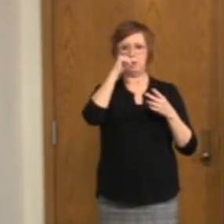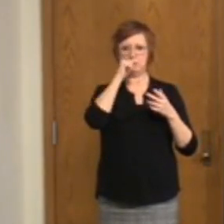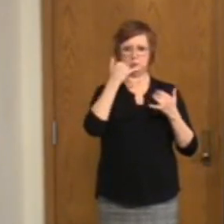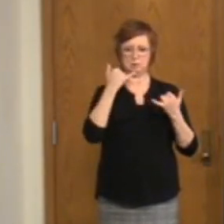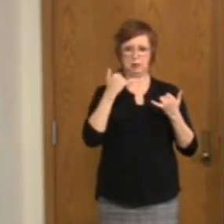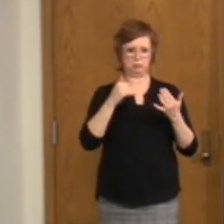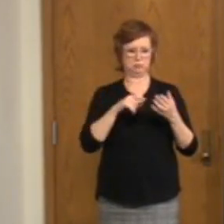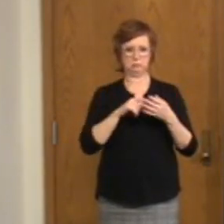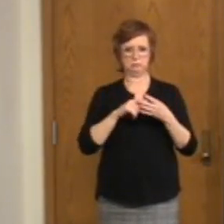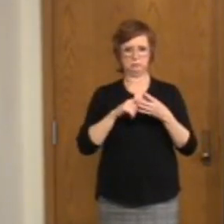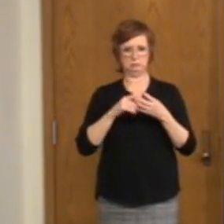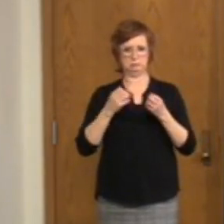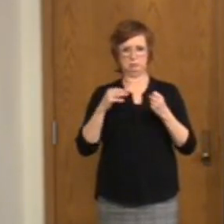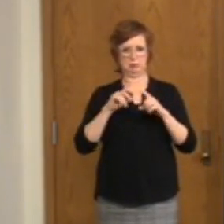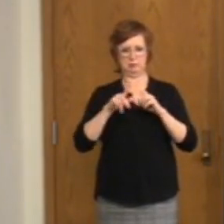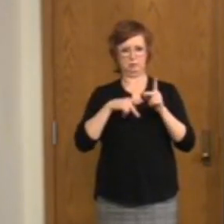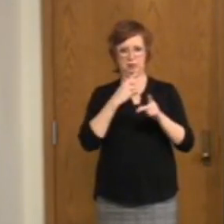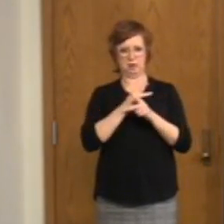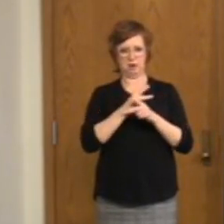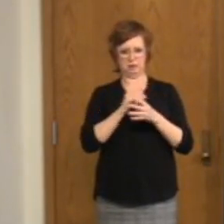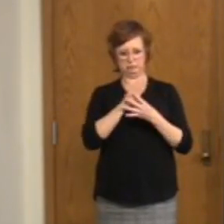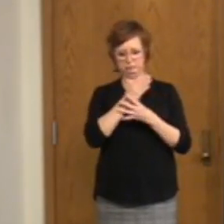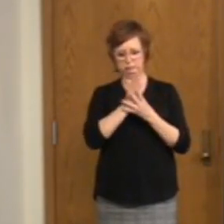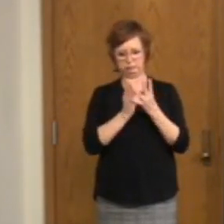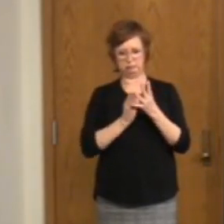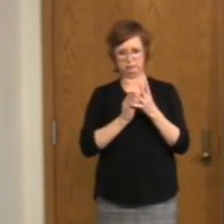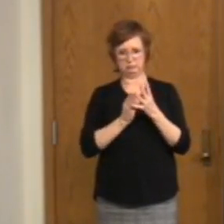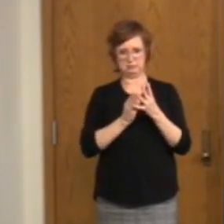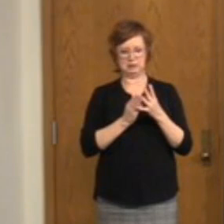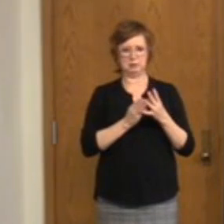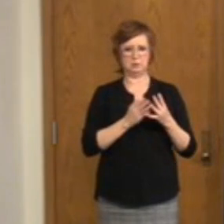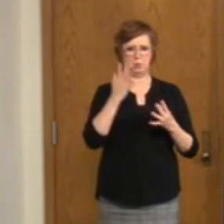there, and only 2% of the population fully vaccinated?